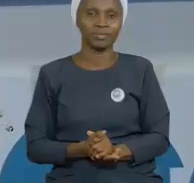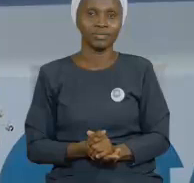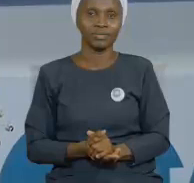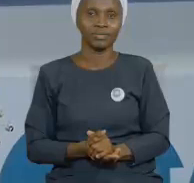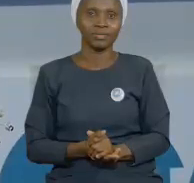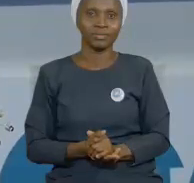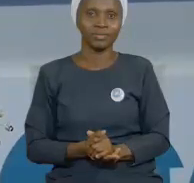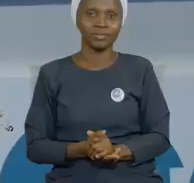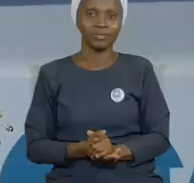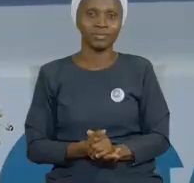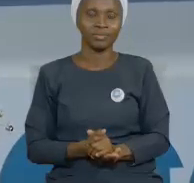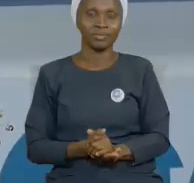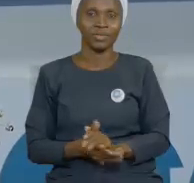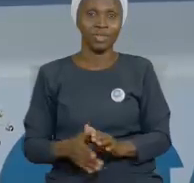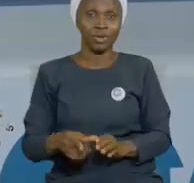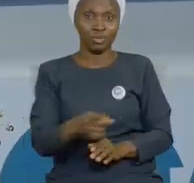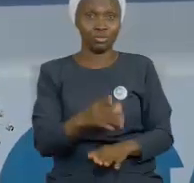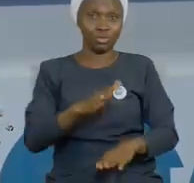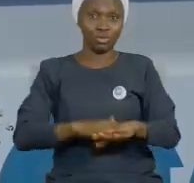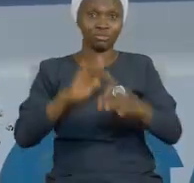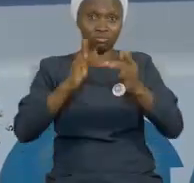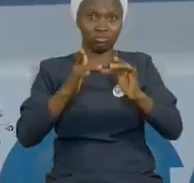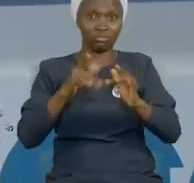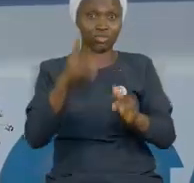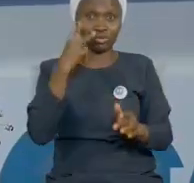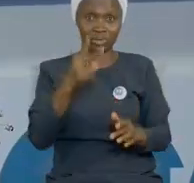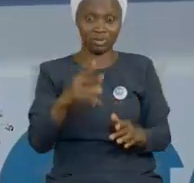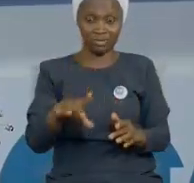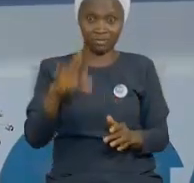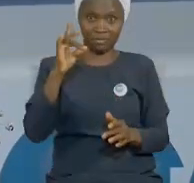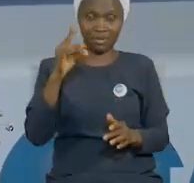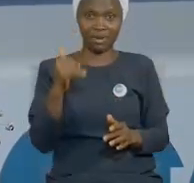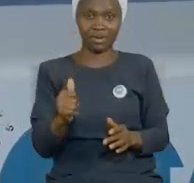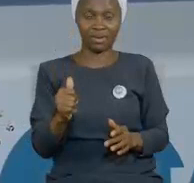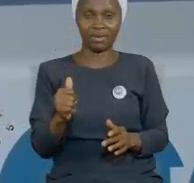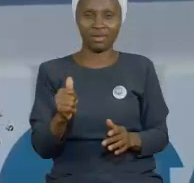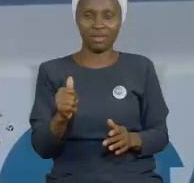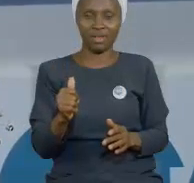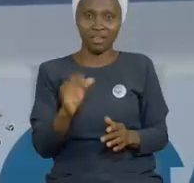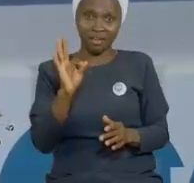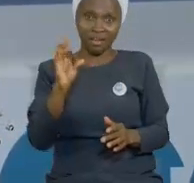you see a link that is below the screen. You click to